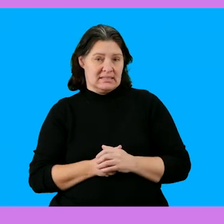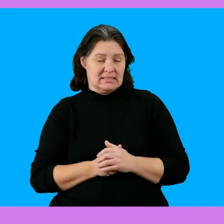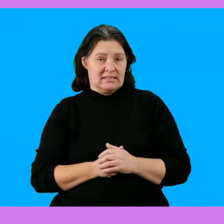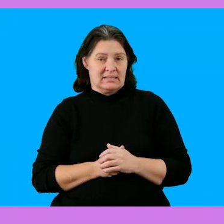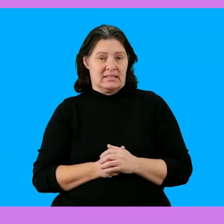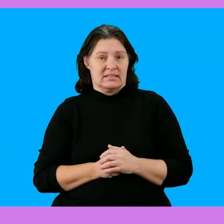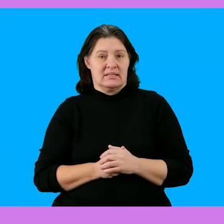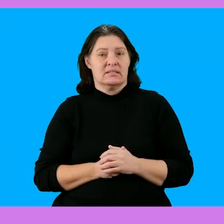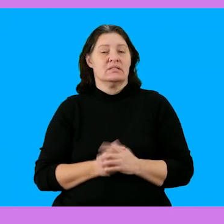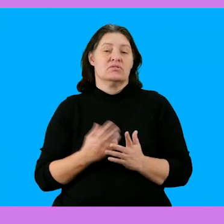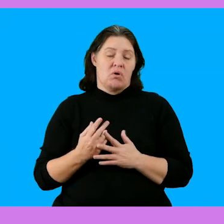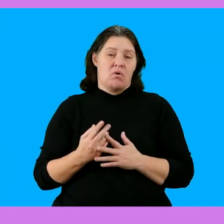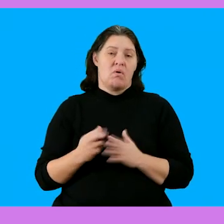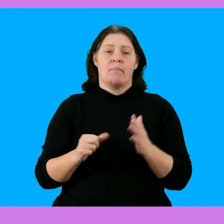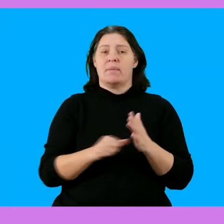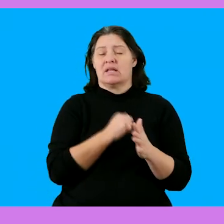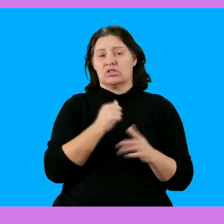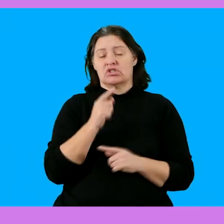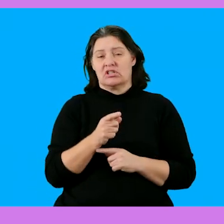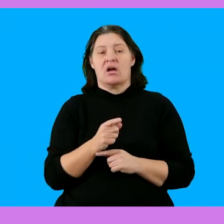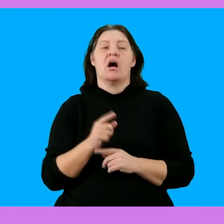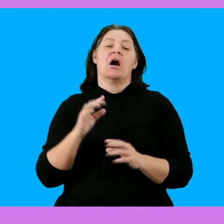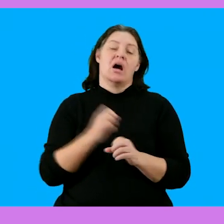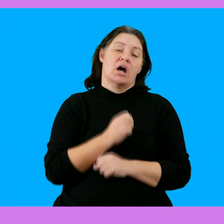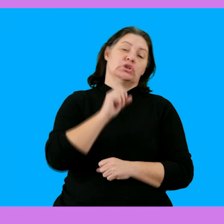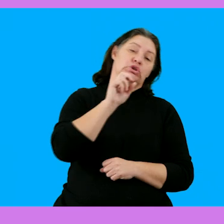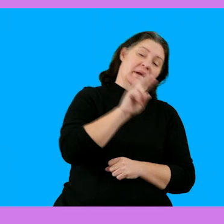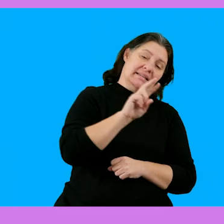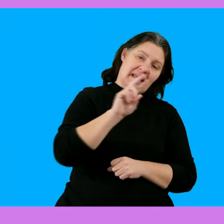29,6. So the length of the page itself is